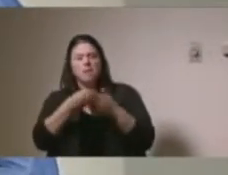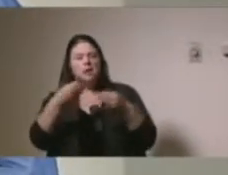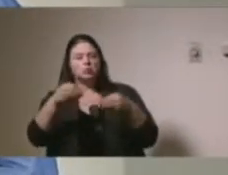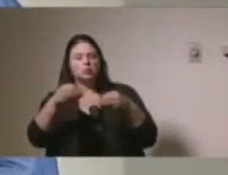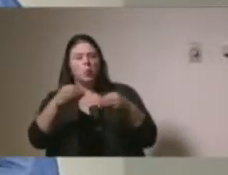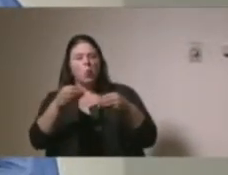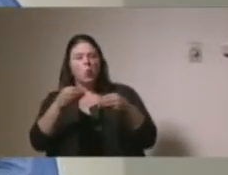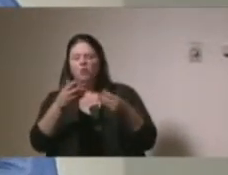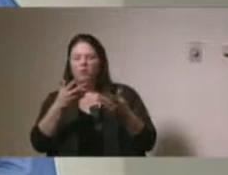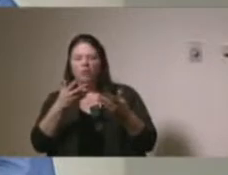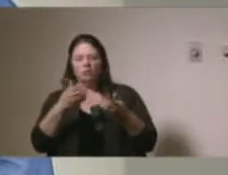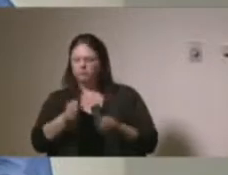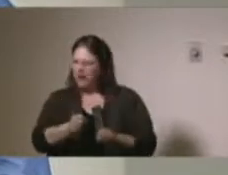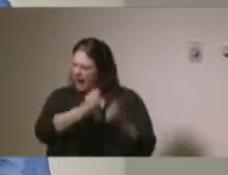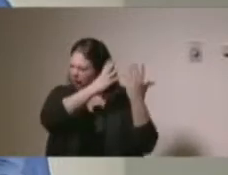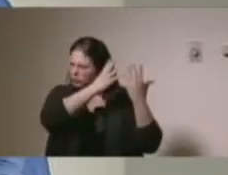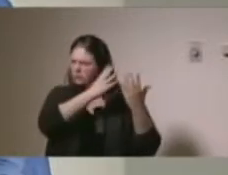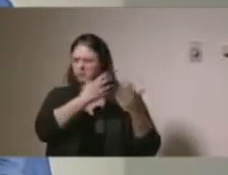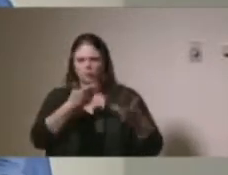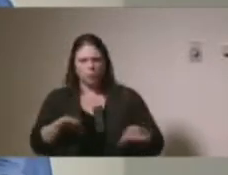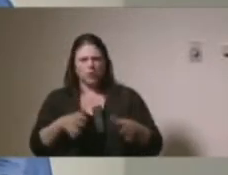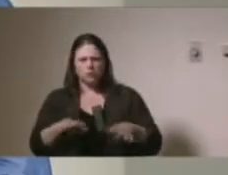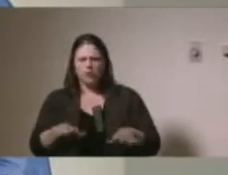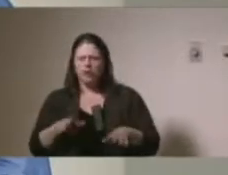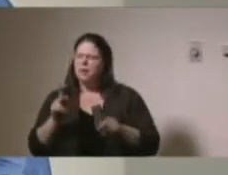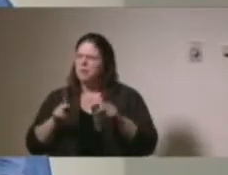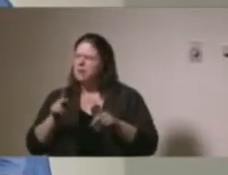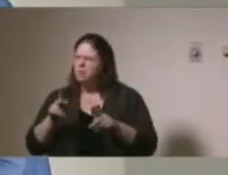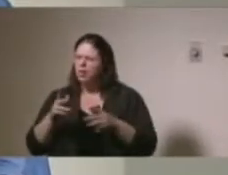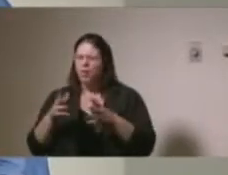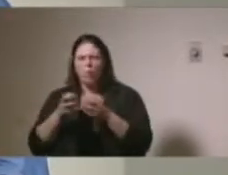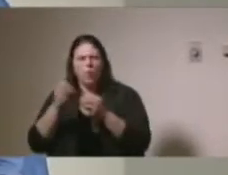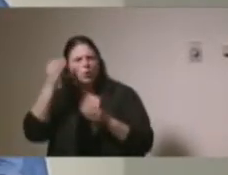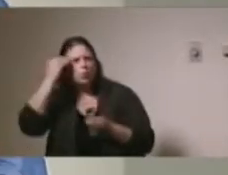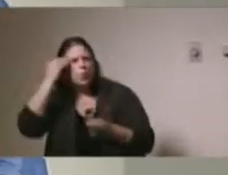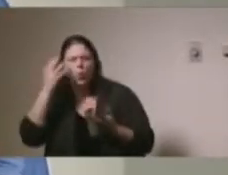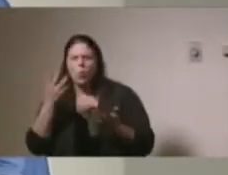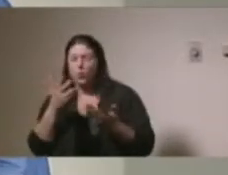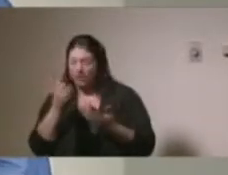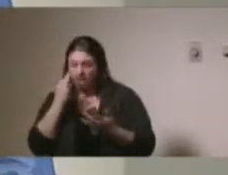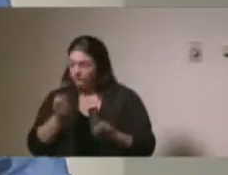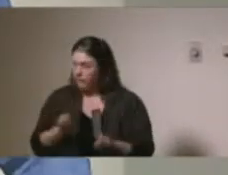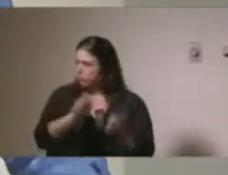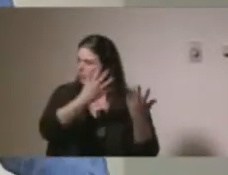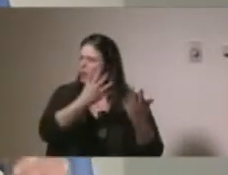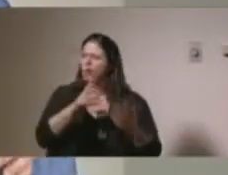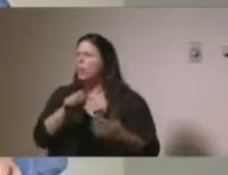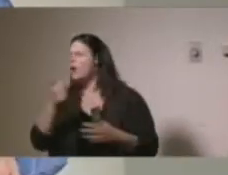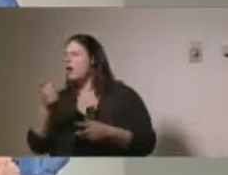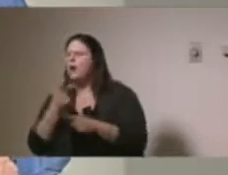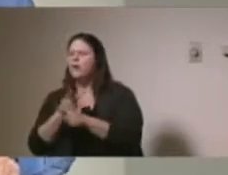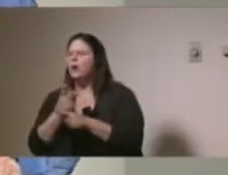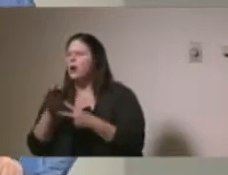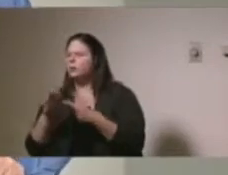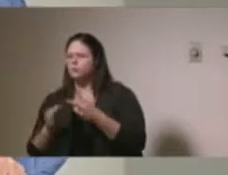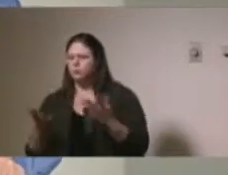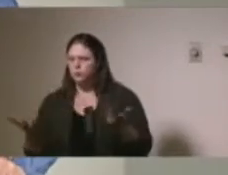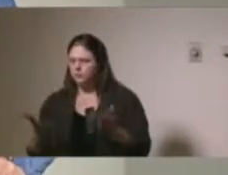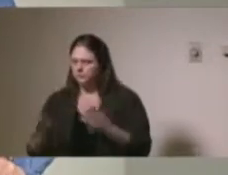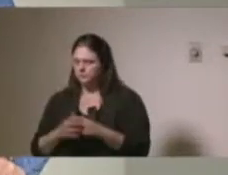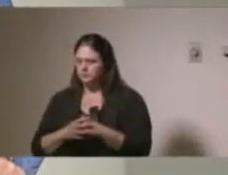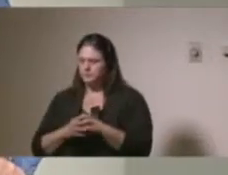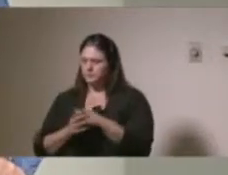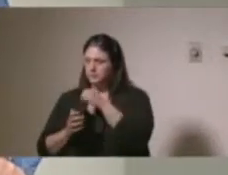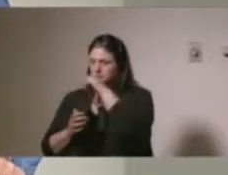and people were actually asking the question about what type of alternatives they were. One of the places that we picked